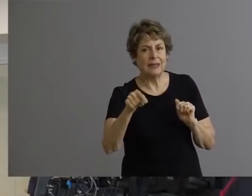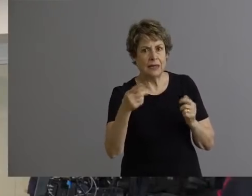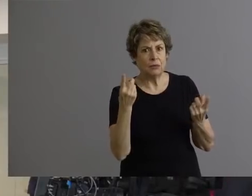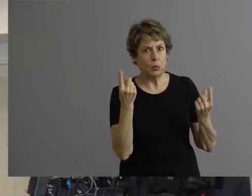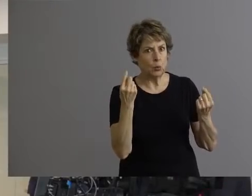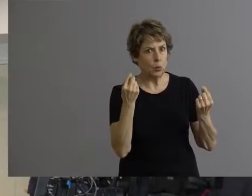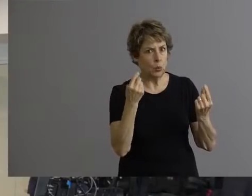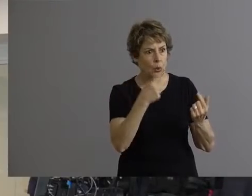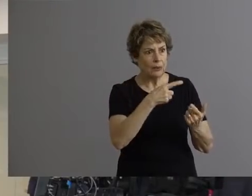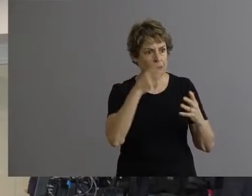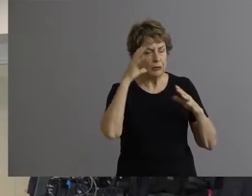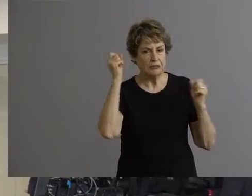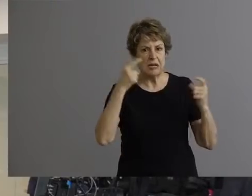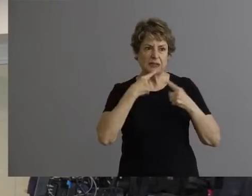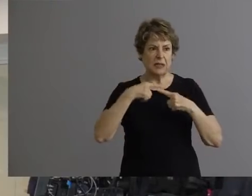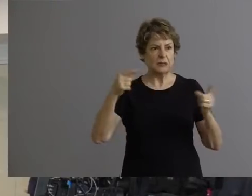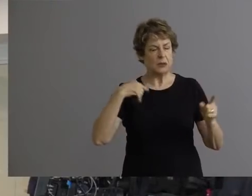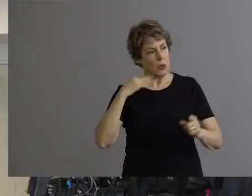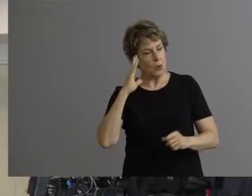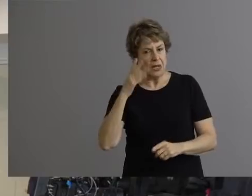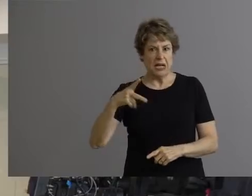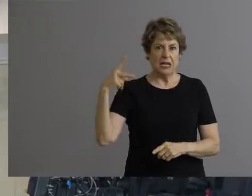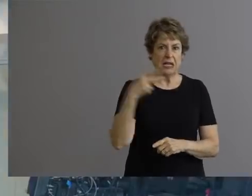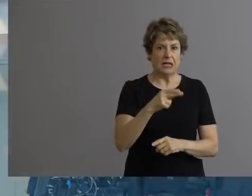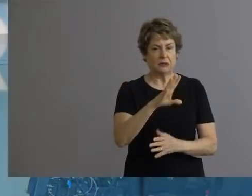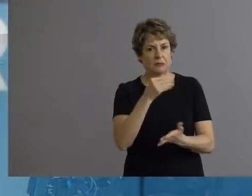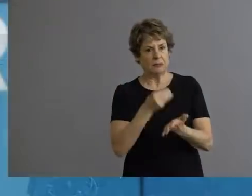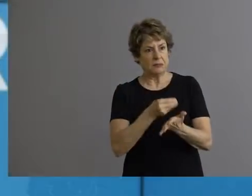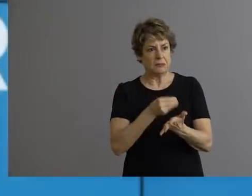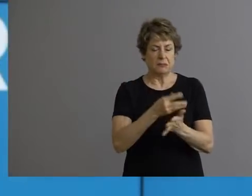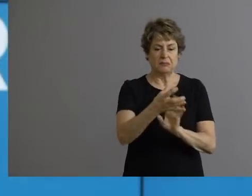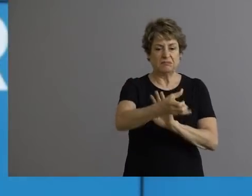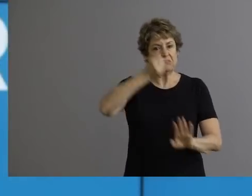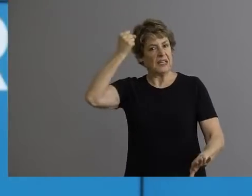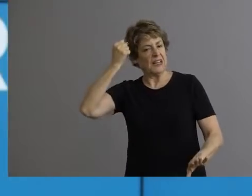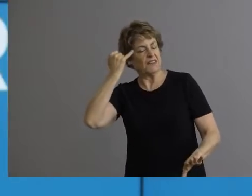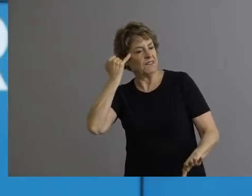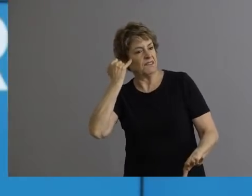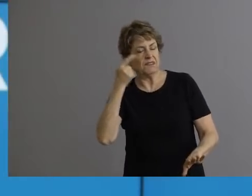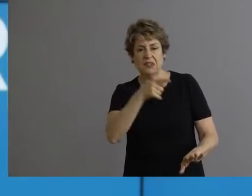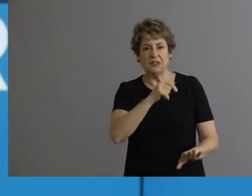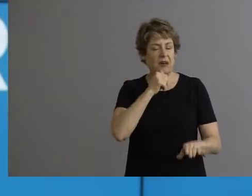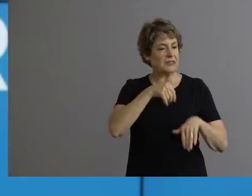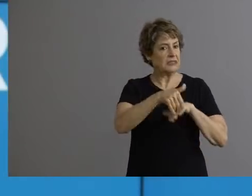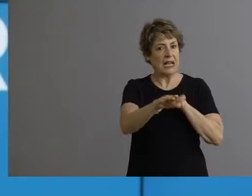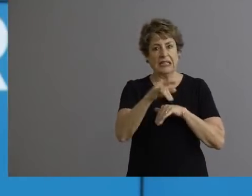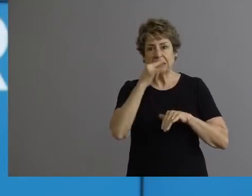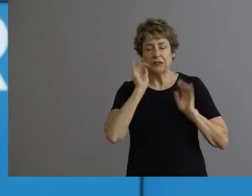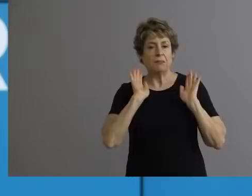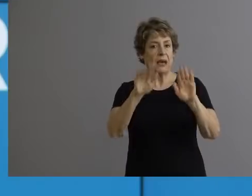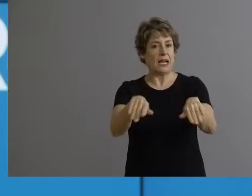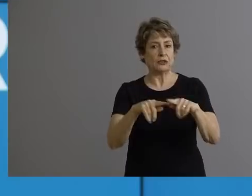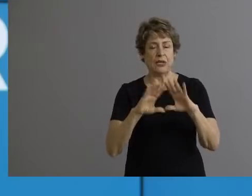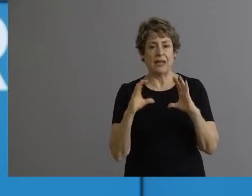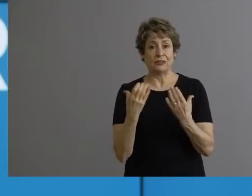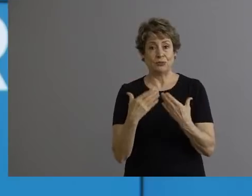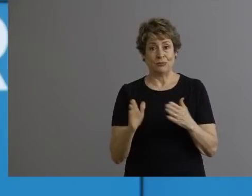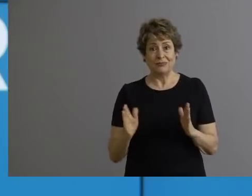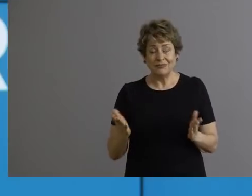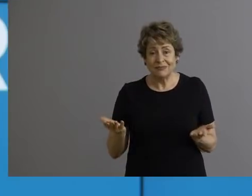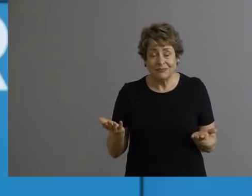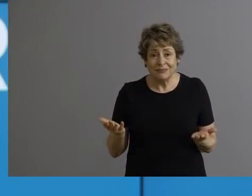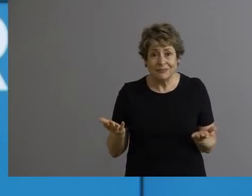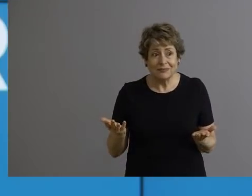the classroom or we will take away your money? Well, first I want to say that I've got a relationship with the president, and when there's a need